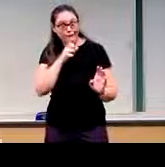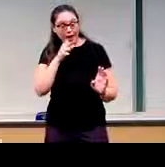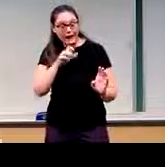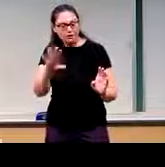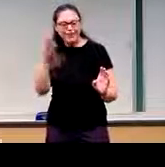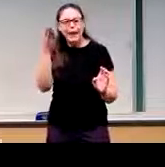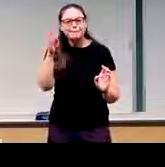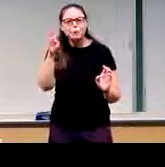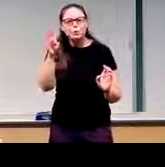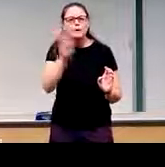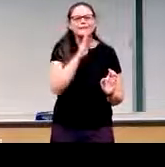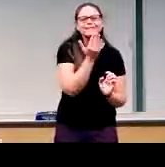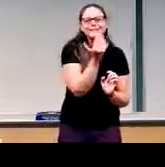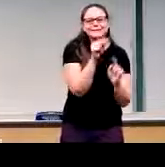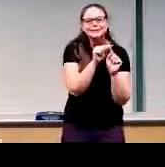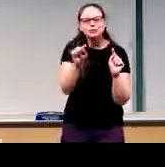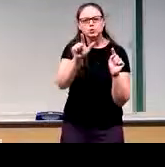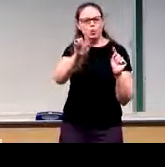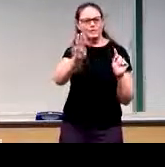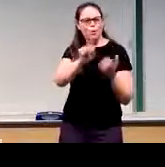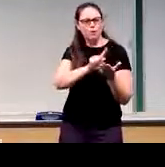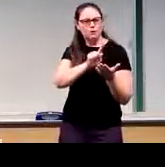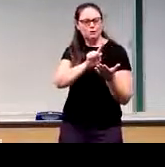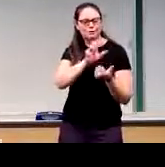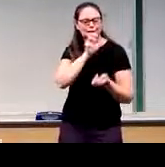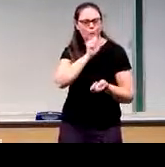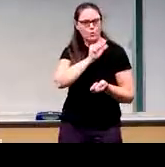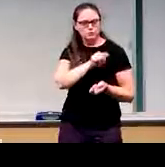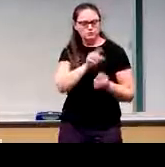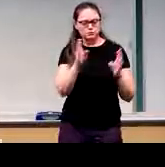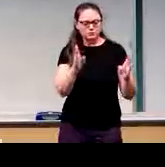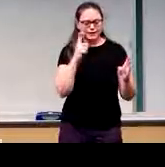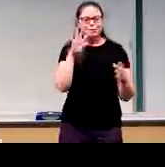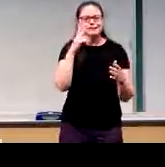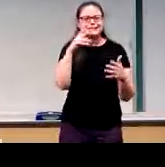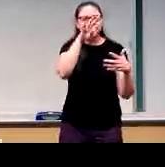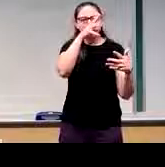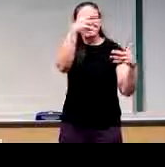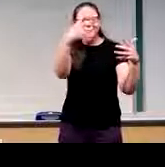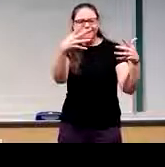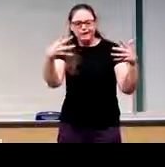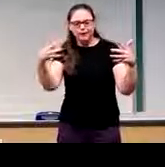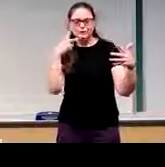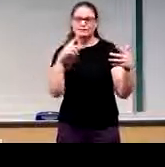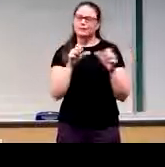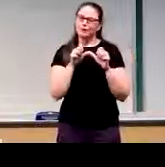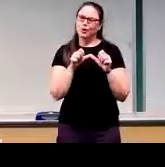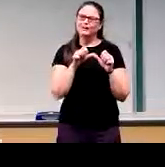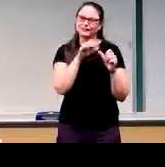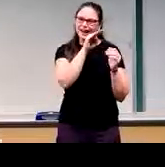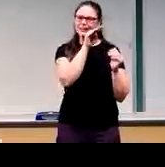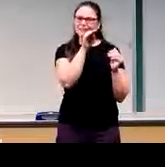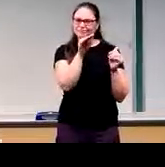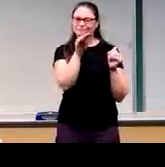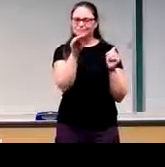is 15 to 24-year-olds. And these graphs show a steady decline among 15